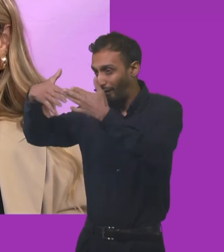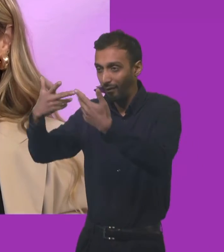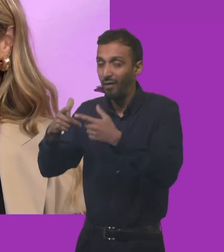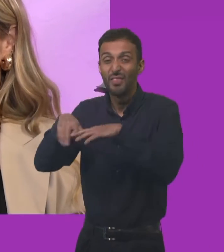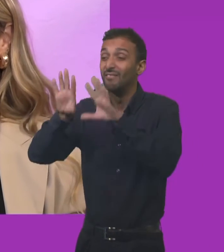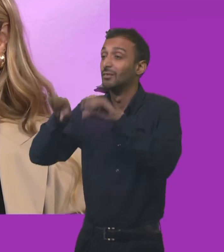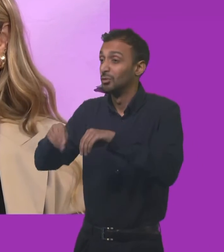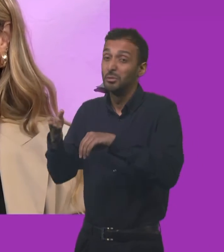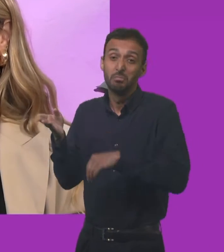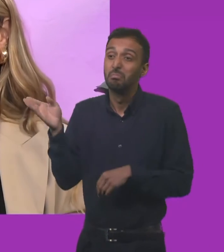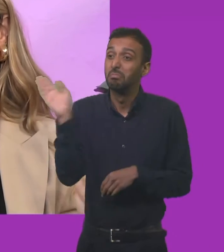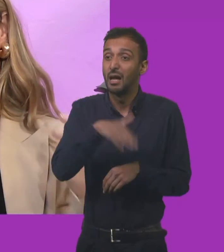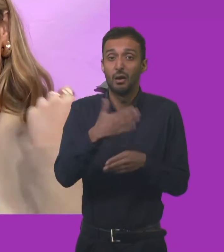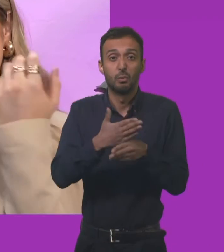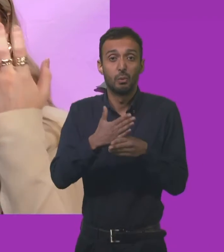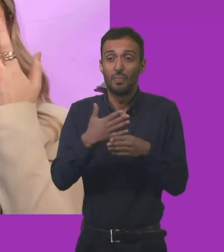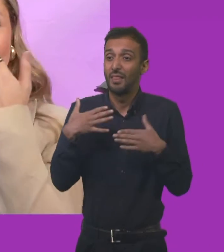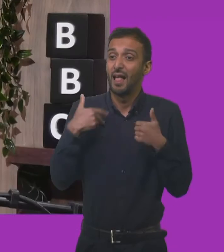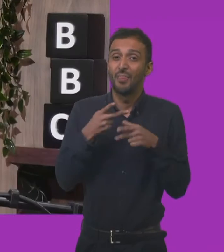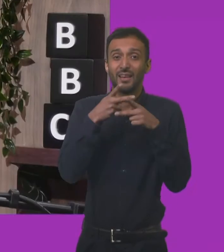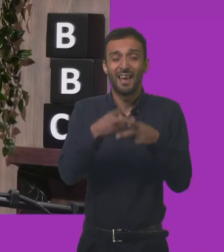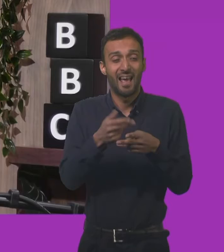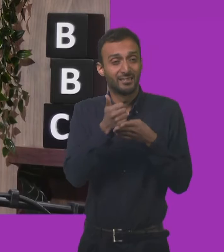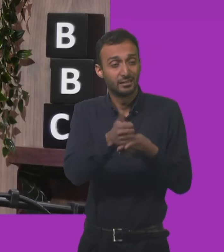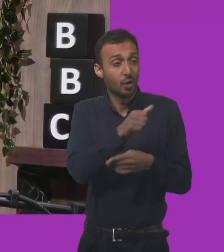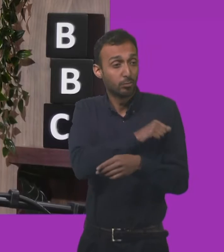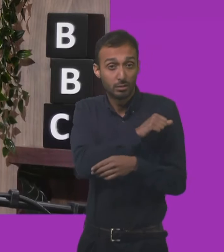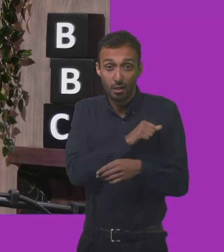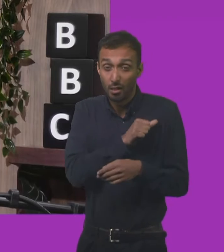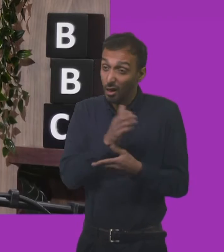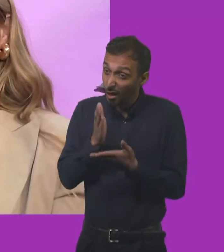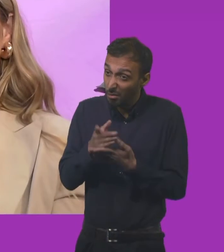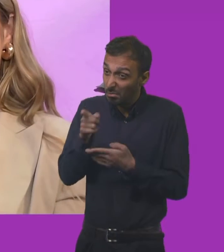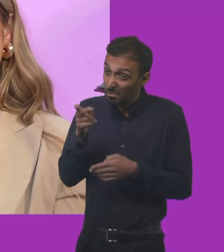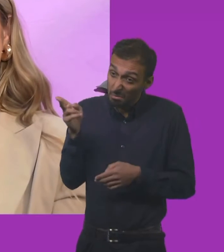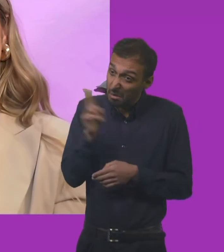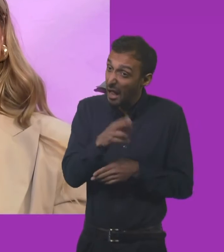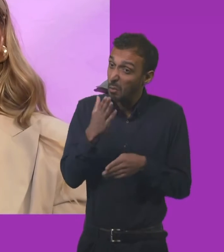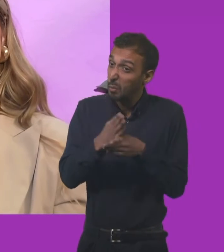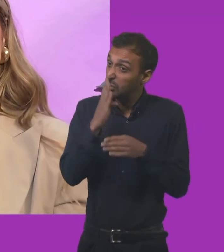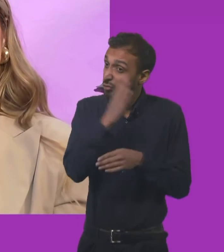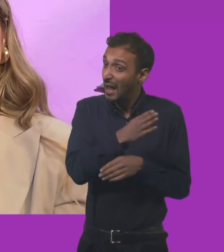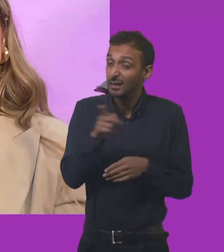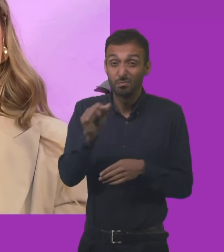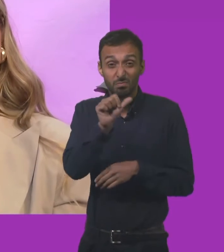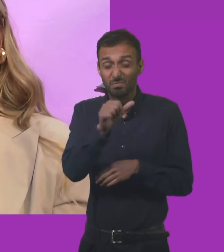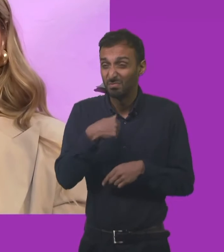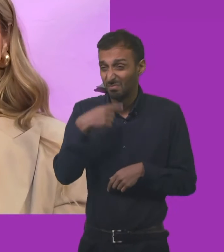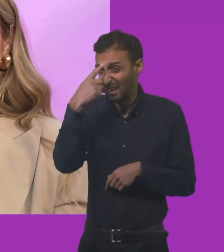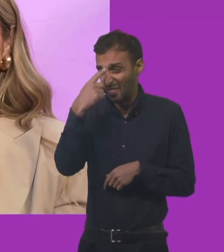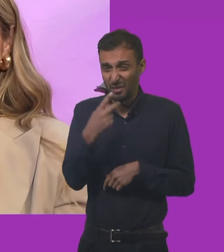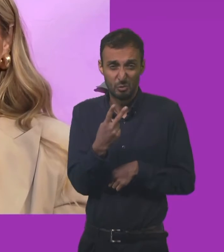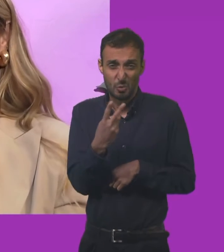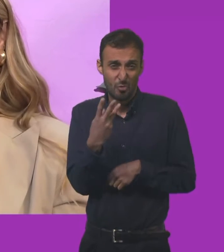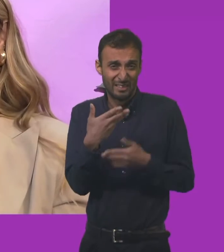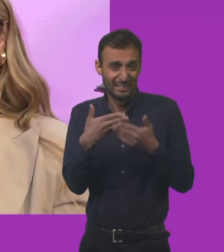healthcare assistant at the hospital. Really? So you went straight back to work and you had a job? I think I had like 2 days or 3 days, and